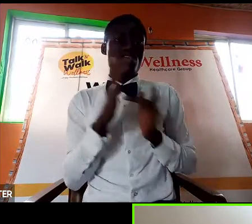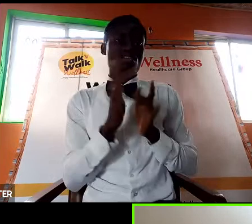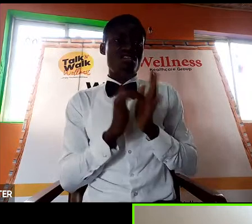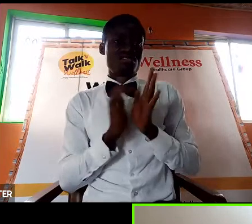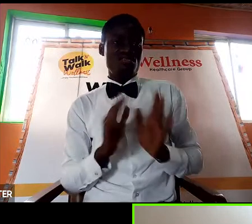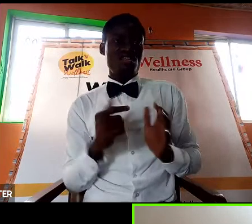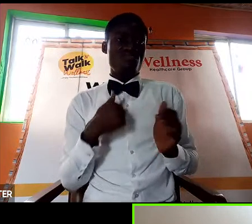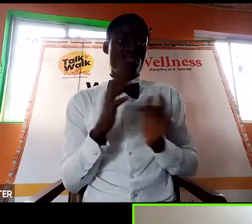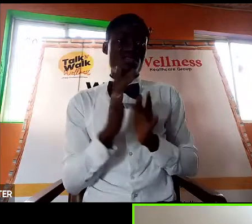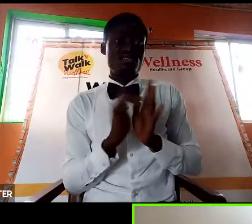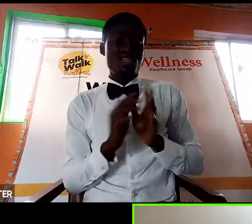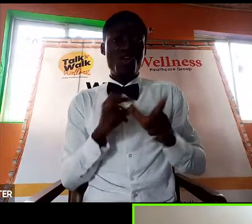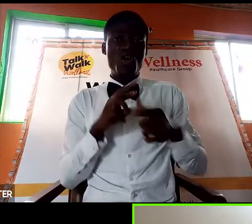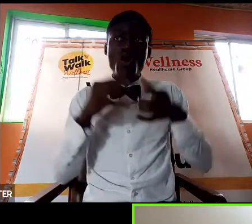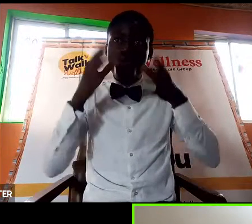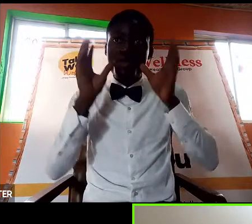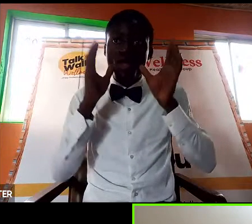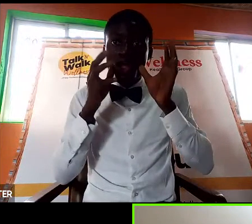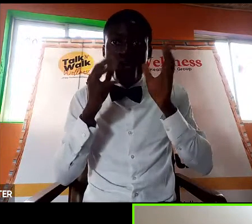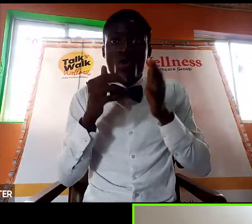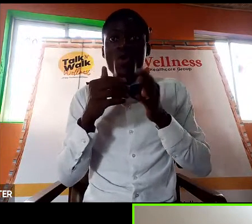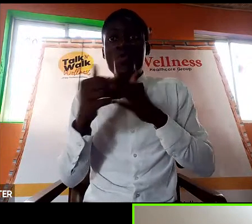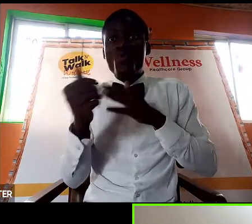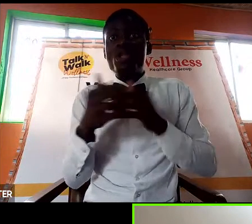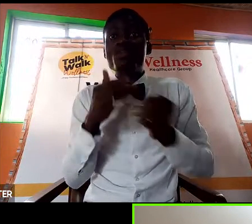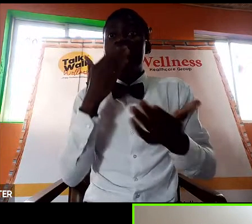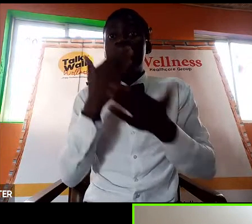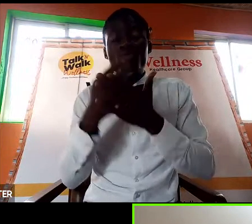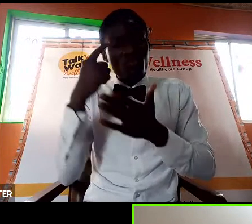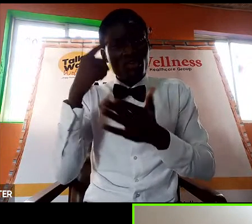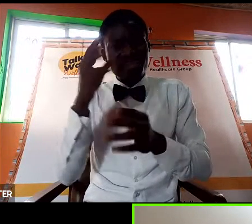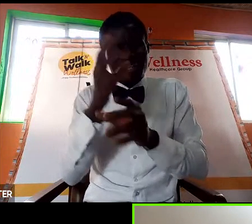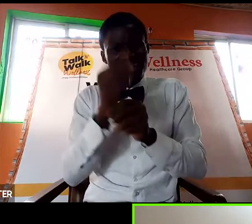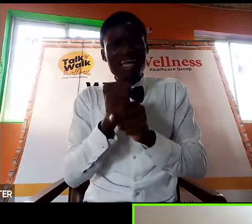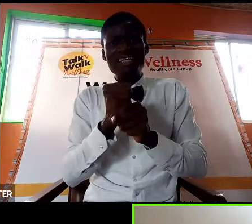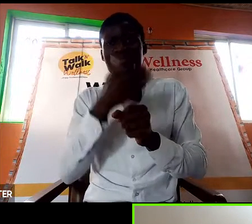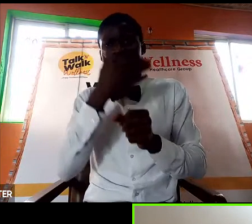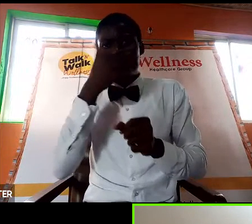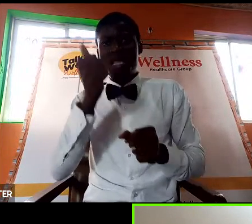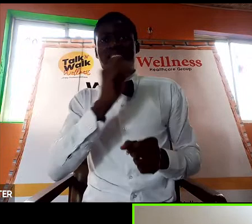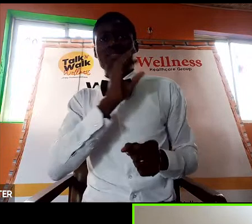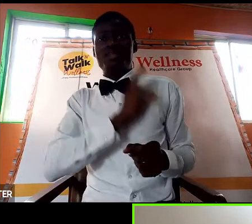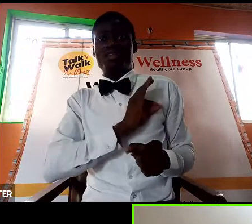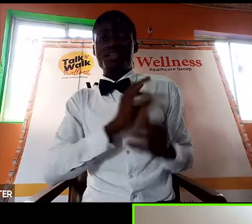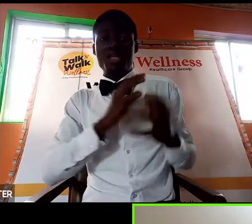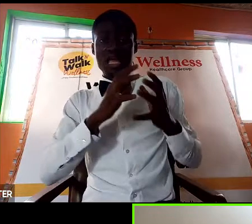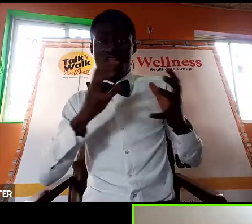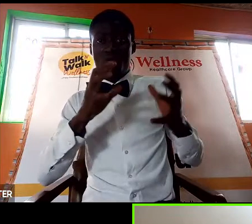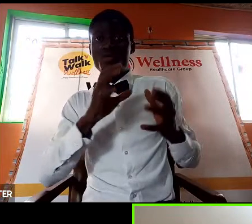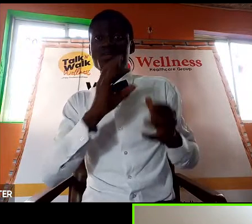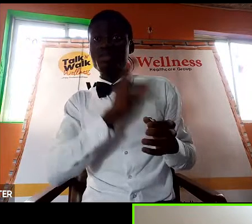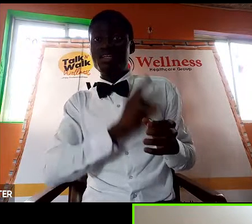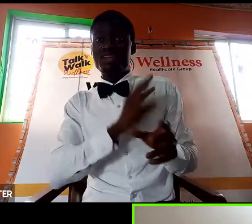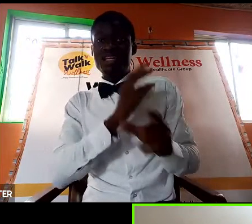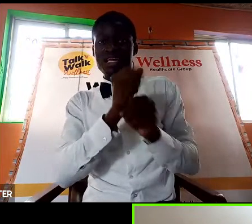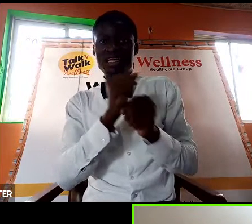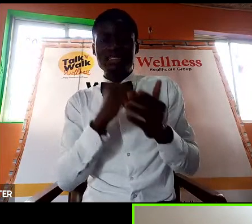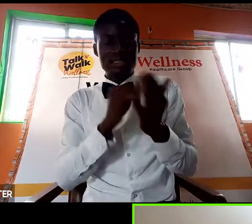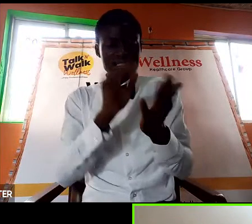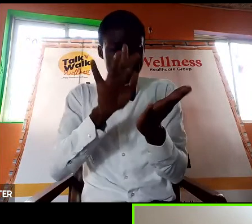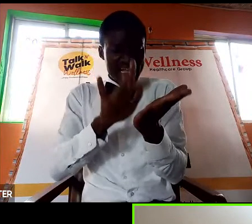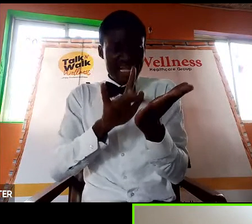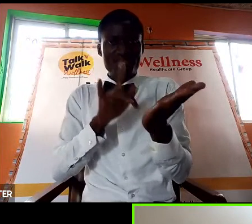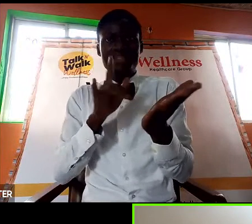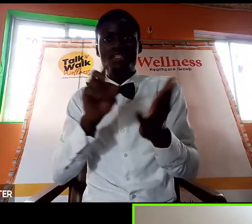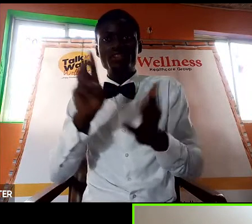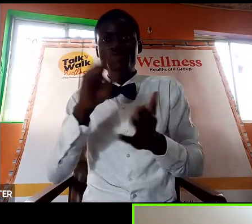advantage of it, get the best benefit out of it. It has enormous benefit. Get it out of it, take advantage of it, use it to the fullest, because I